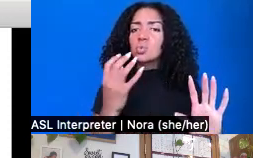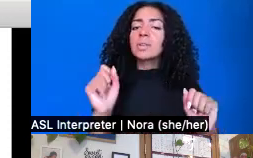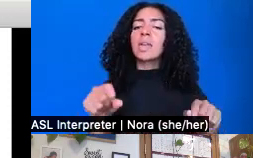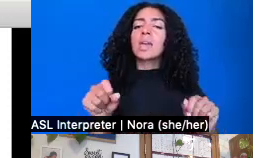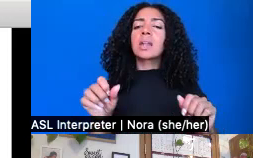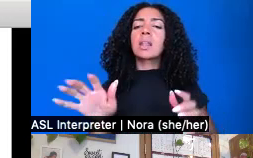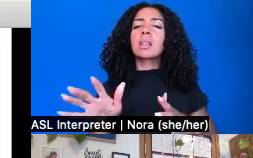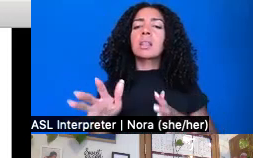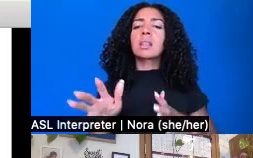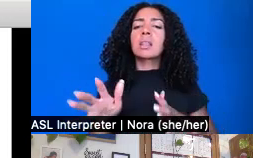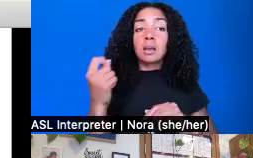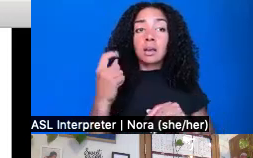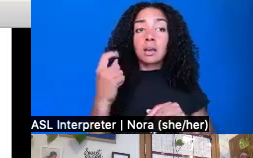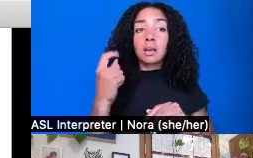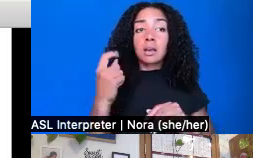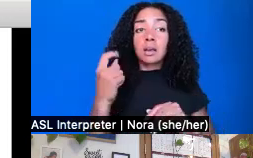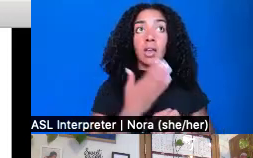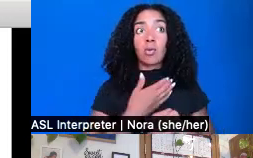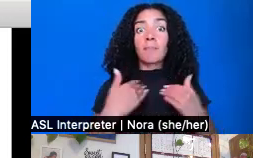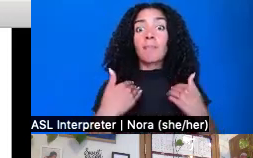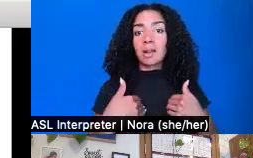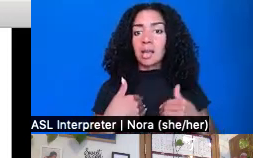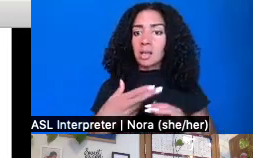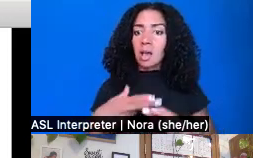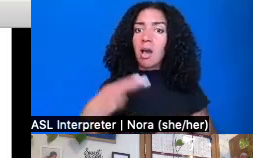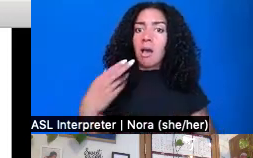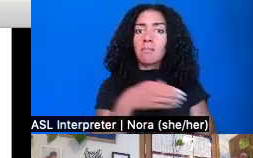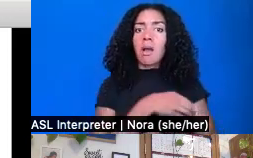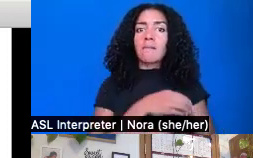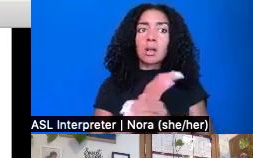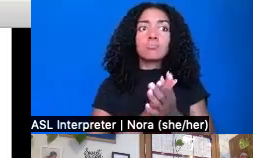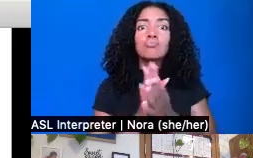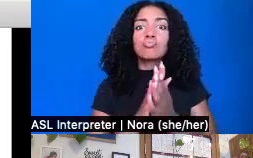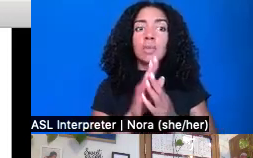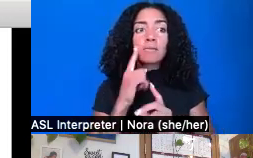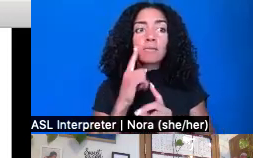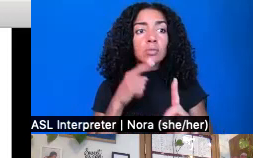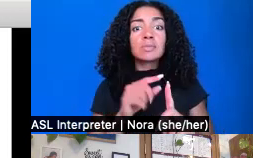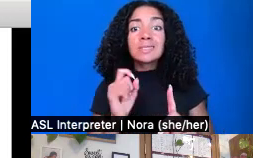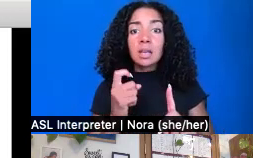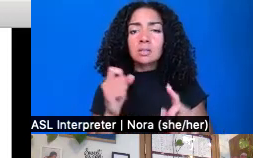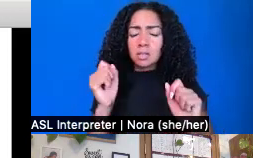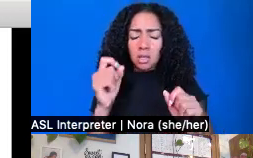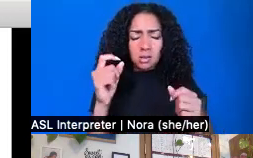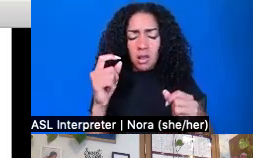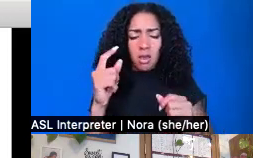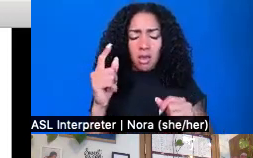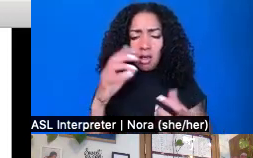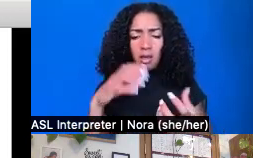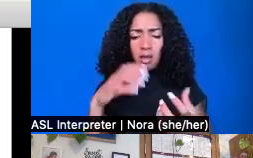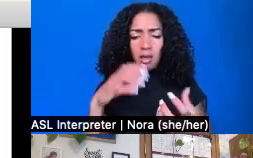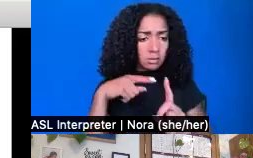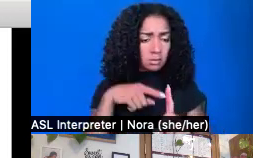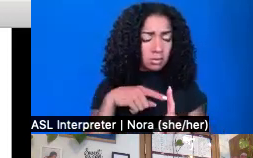powerful sexual urges, to understand that, it can get confusing about whether it's about sex or whether it's about violence. And we